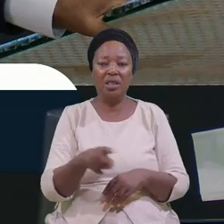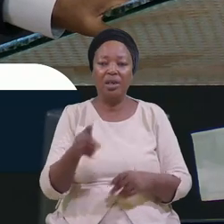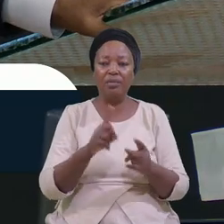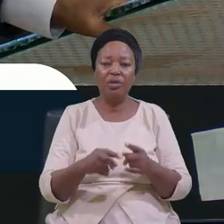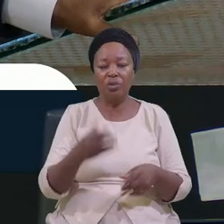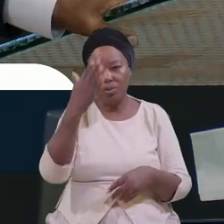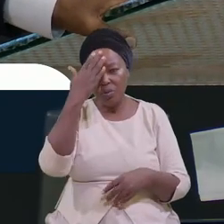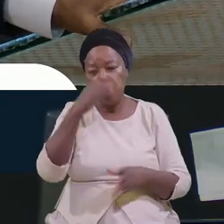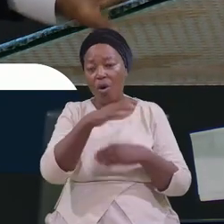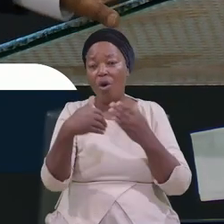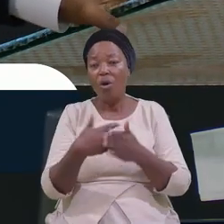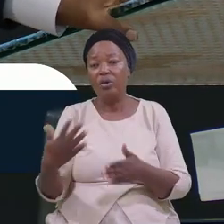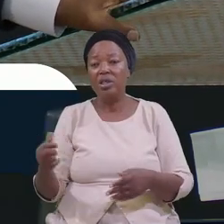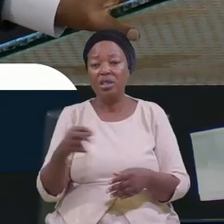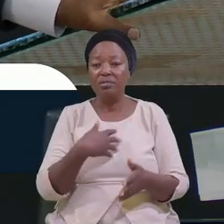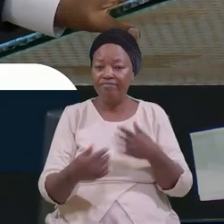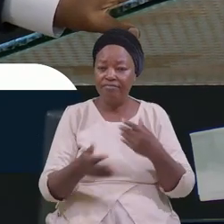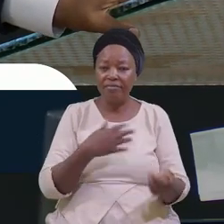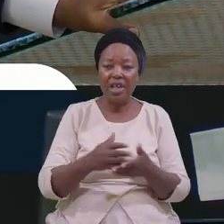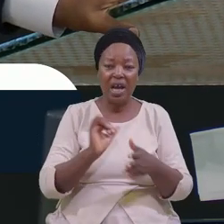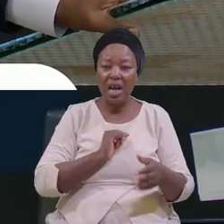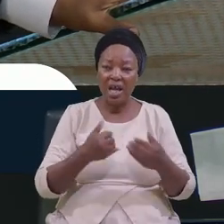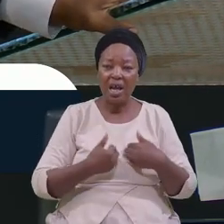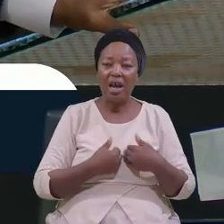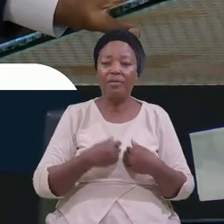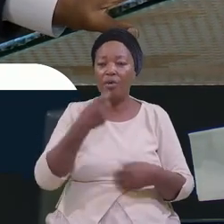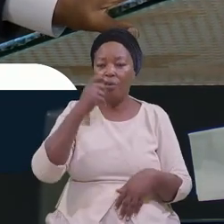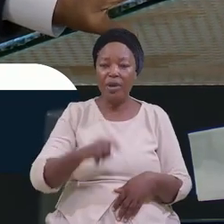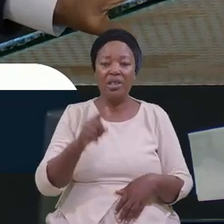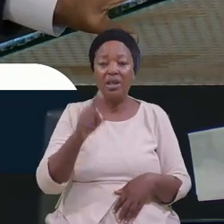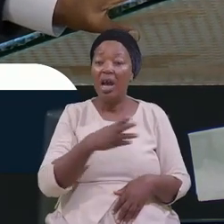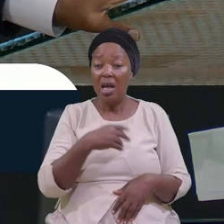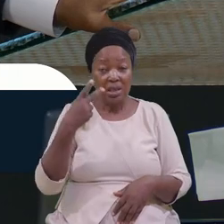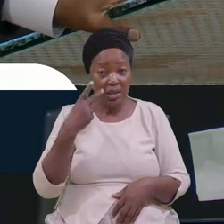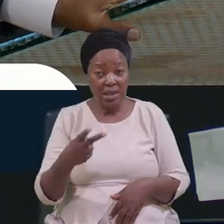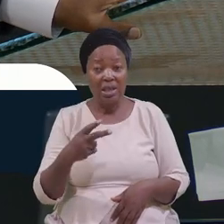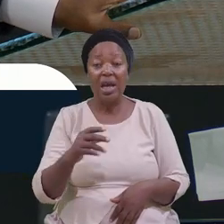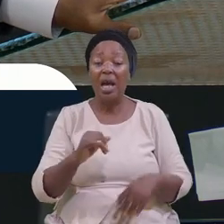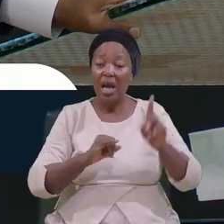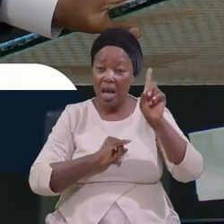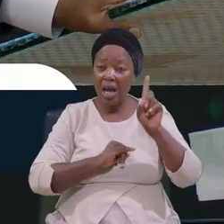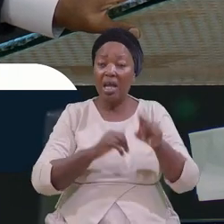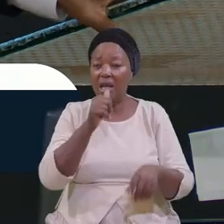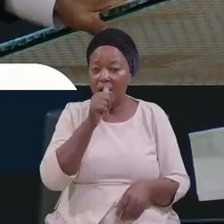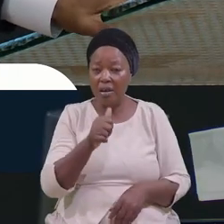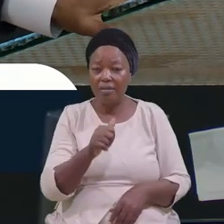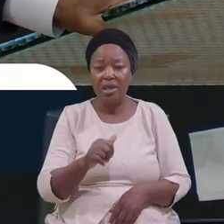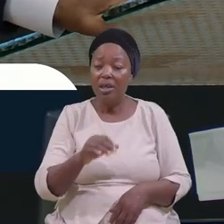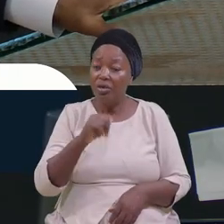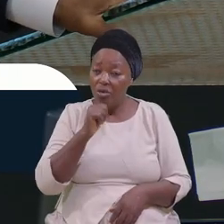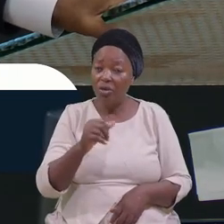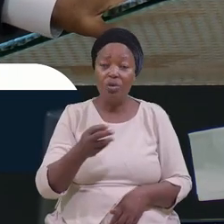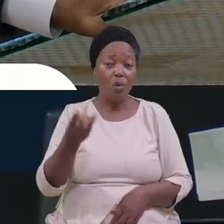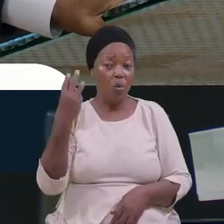all things whatsoever I have commanded you. And lo, I am, not I was,